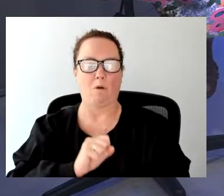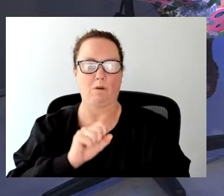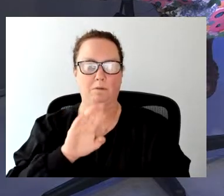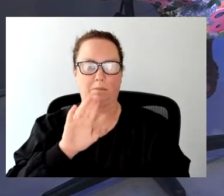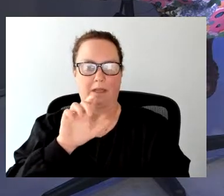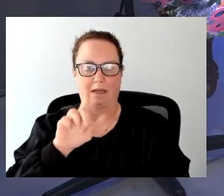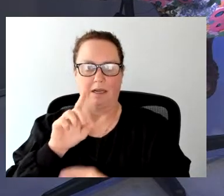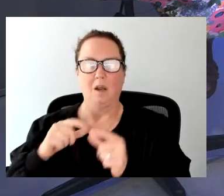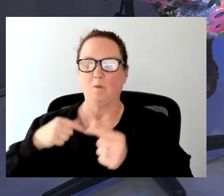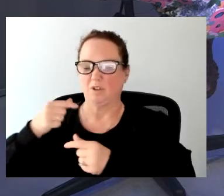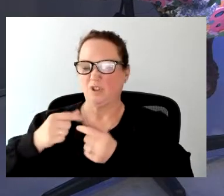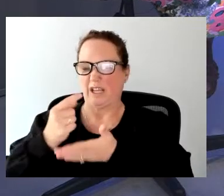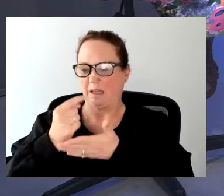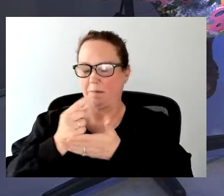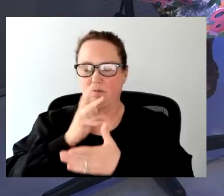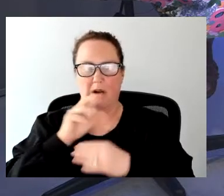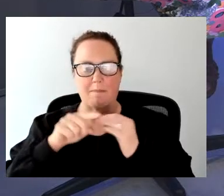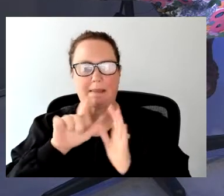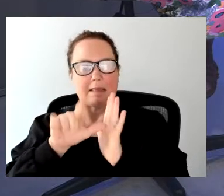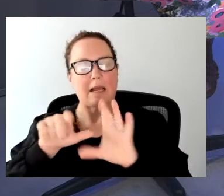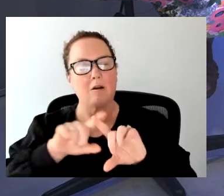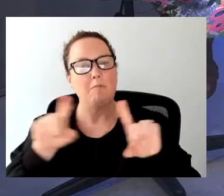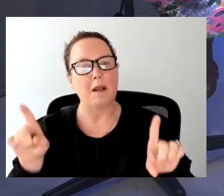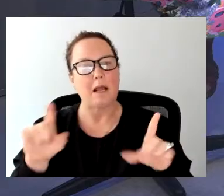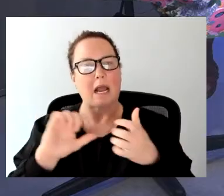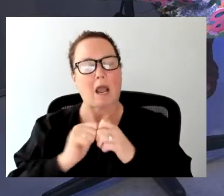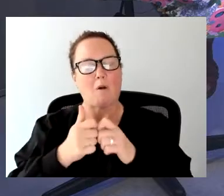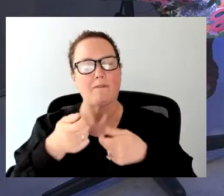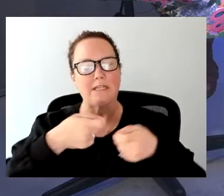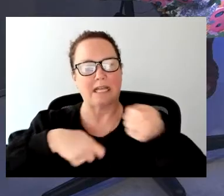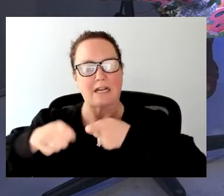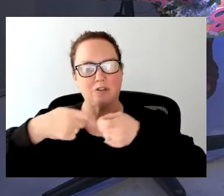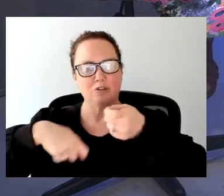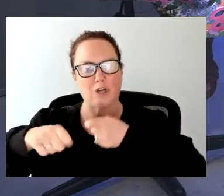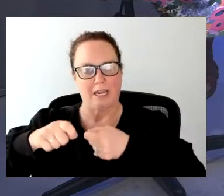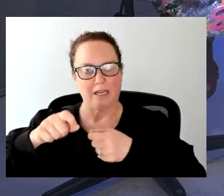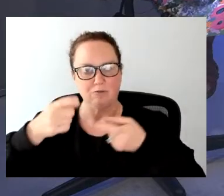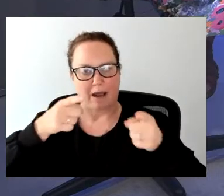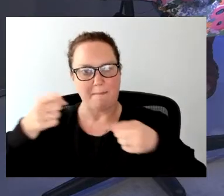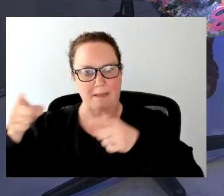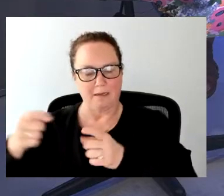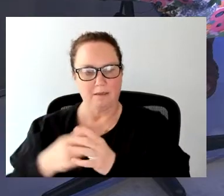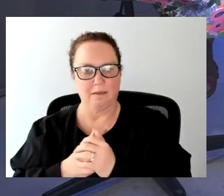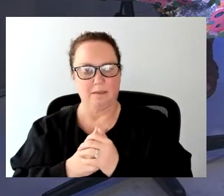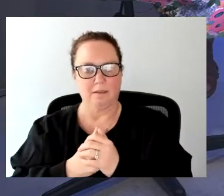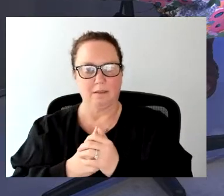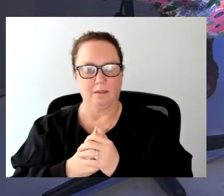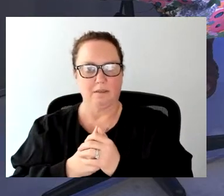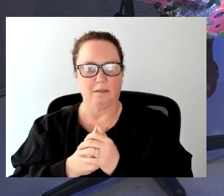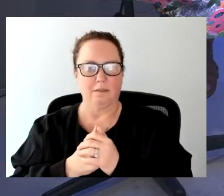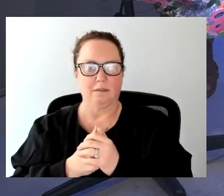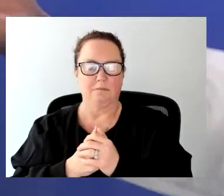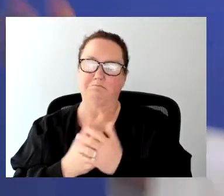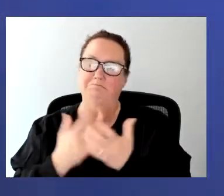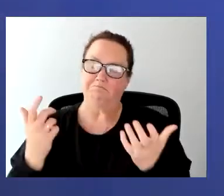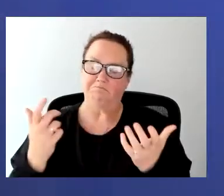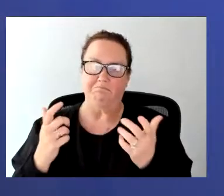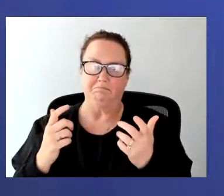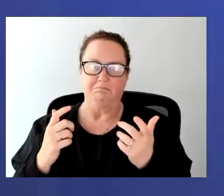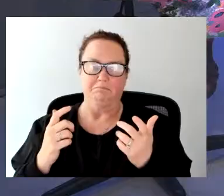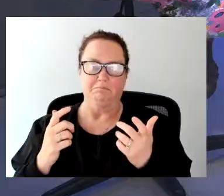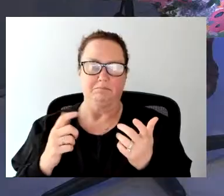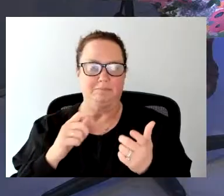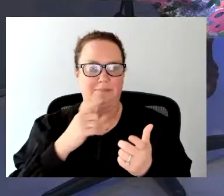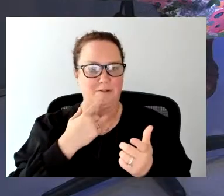later, but how often does that exchange have to happen to prevent these types of episodes? So you will have, go ahead, Linda.